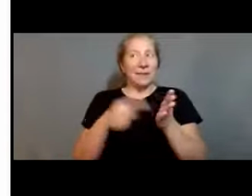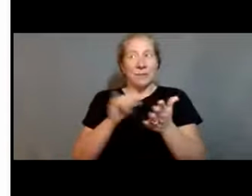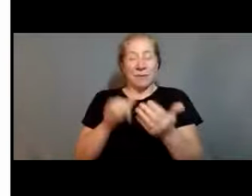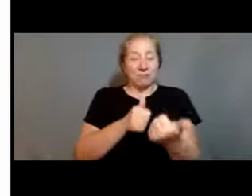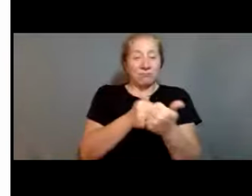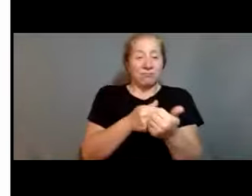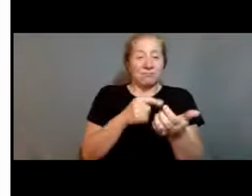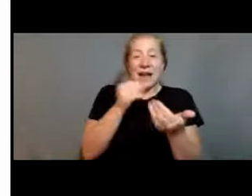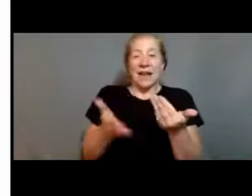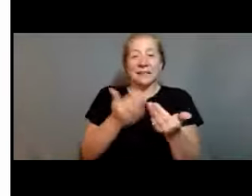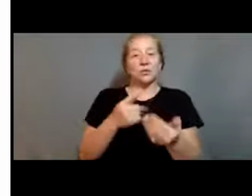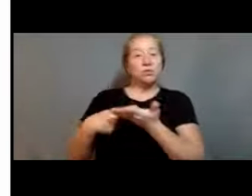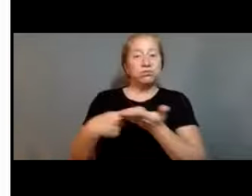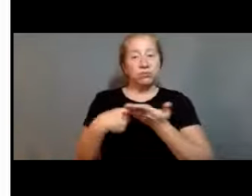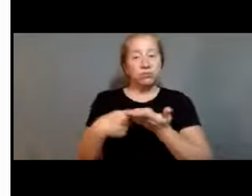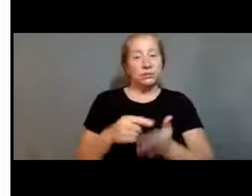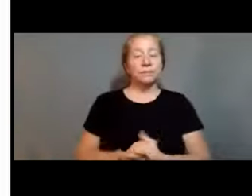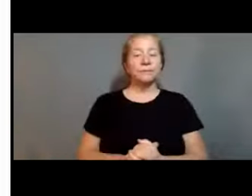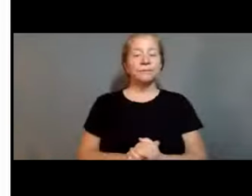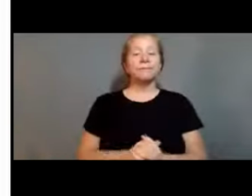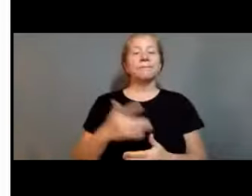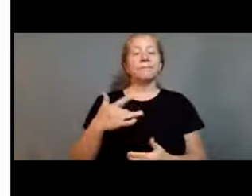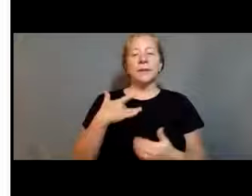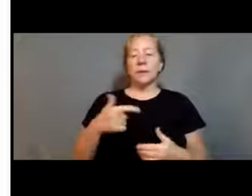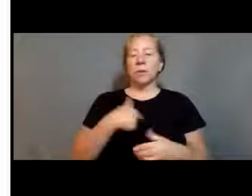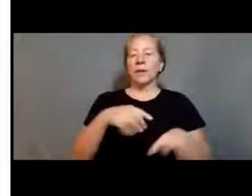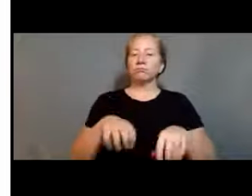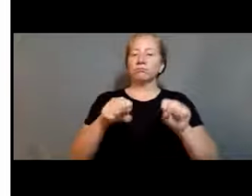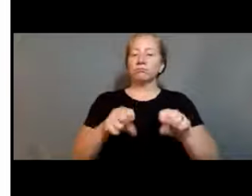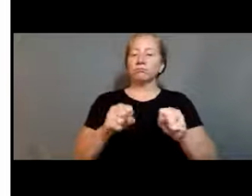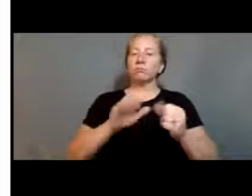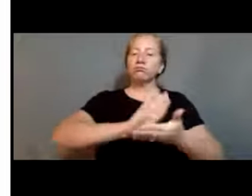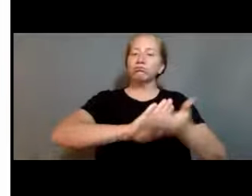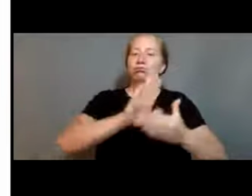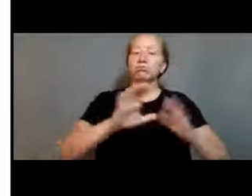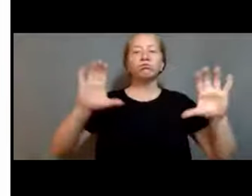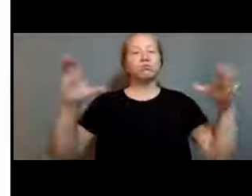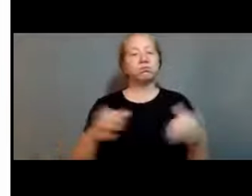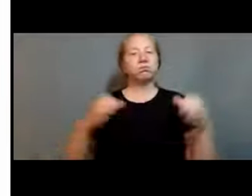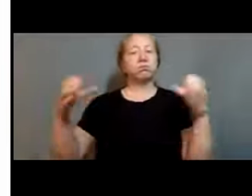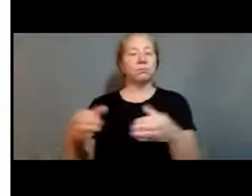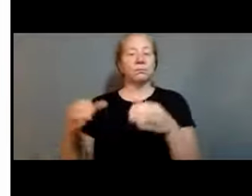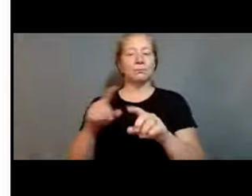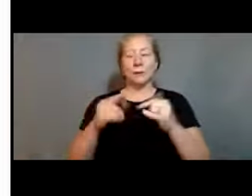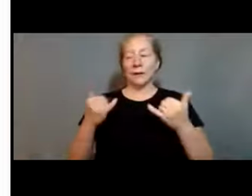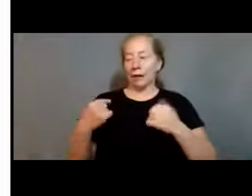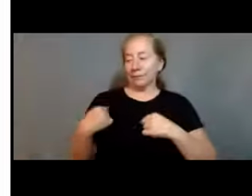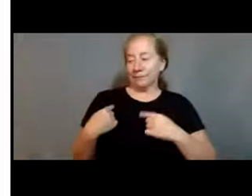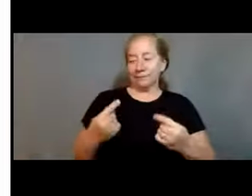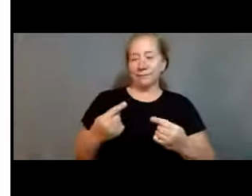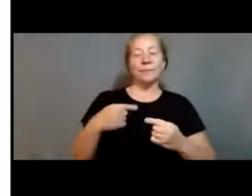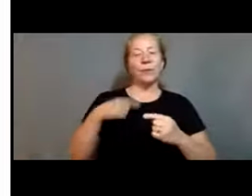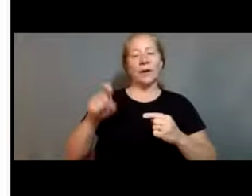about. We've typically done our sessions in person. With this new format via